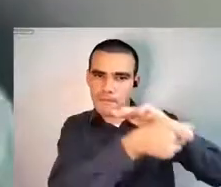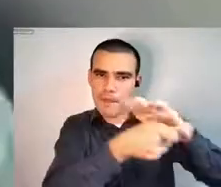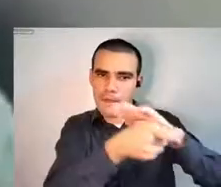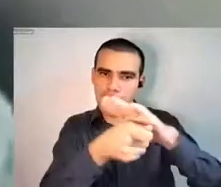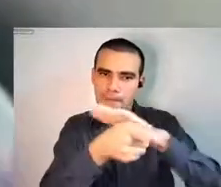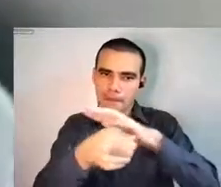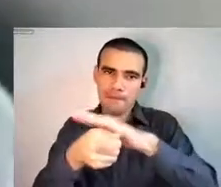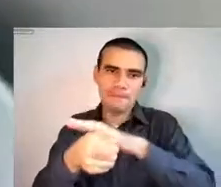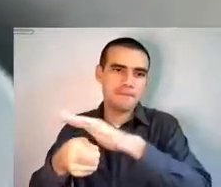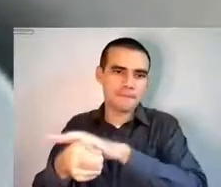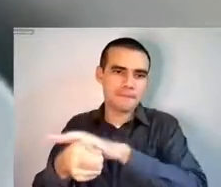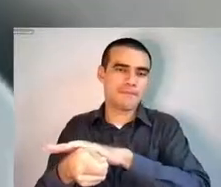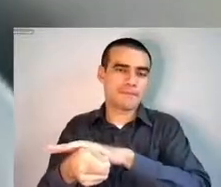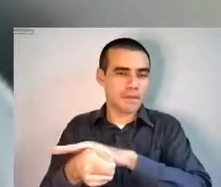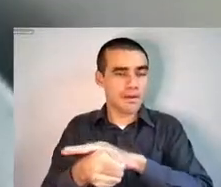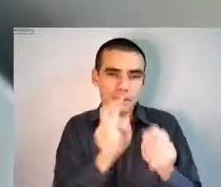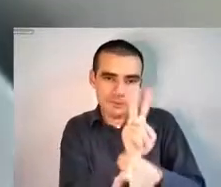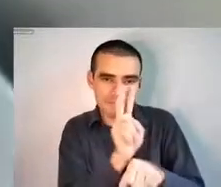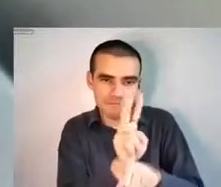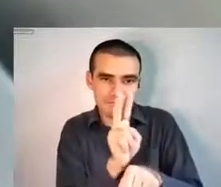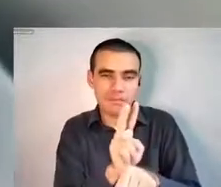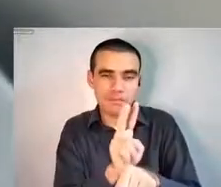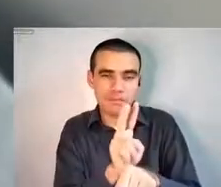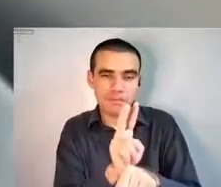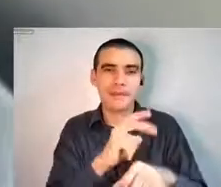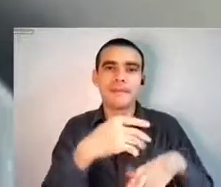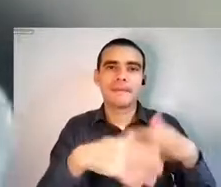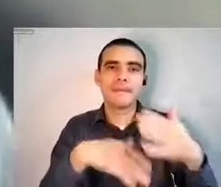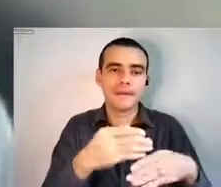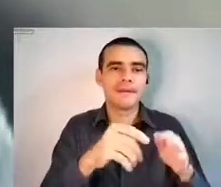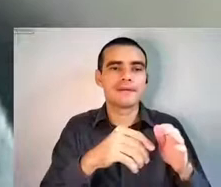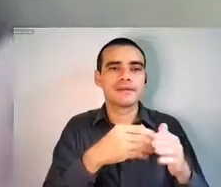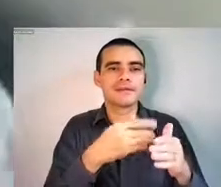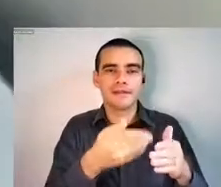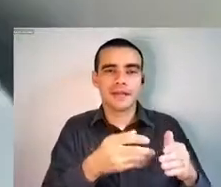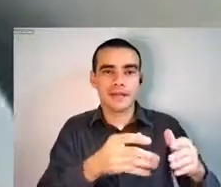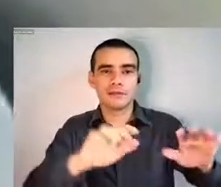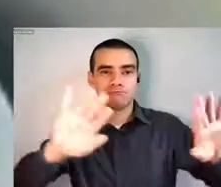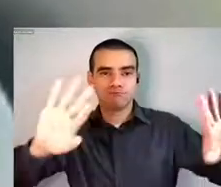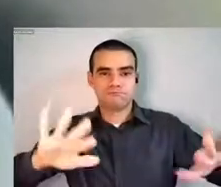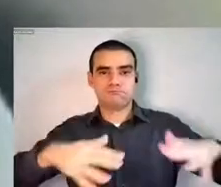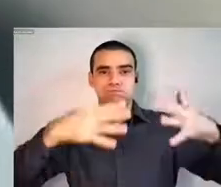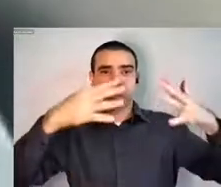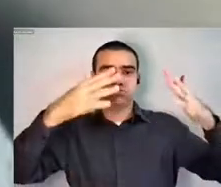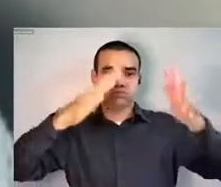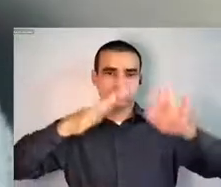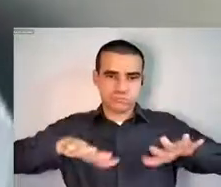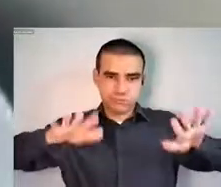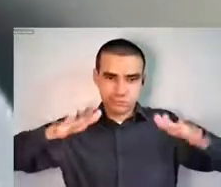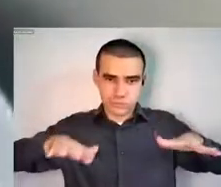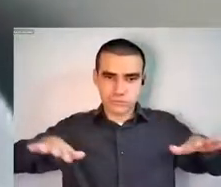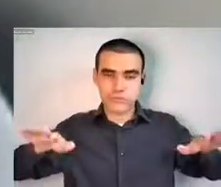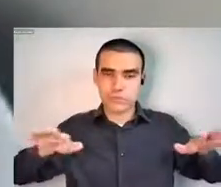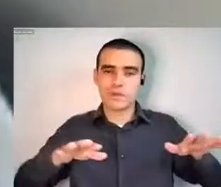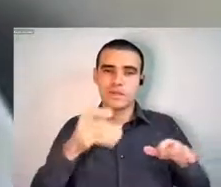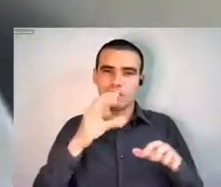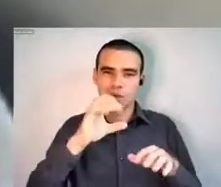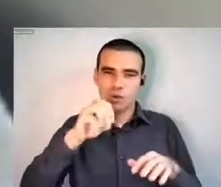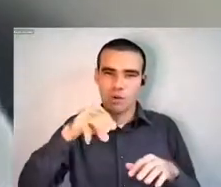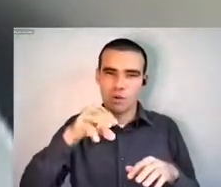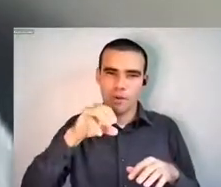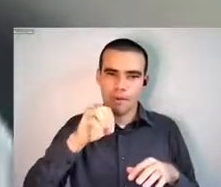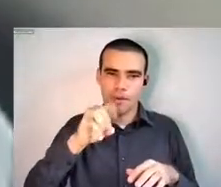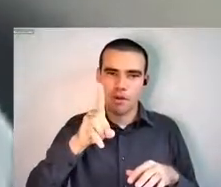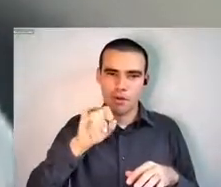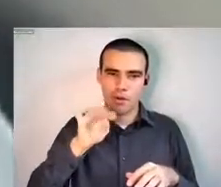because otherwise I will lose the time, the timing to break this wave that is